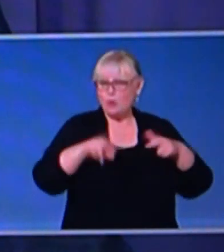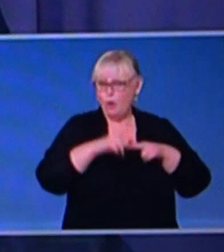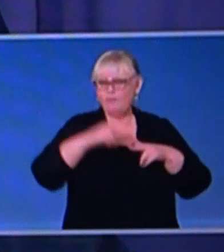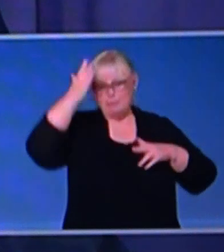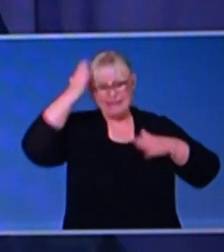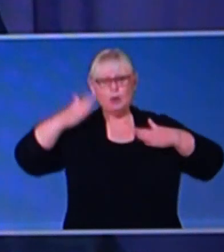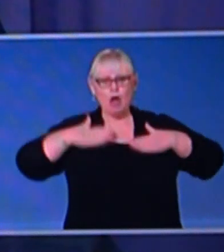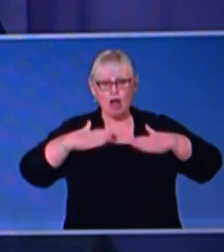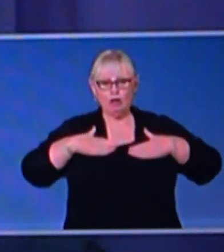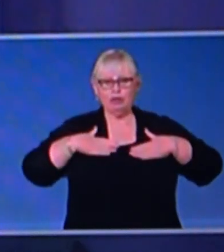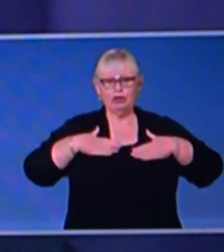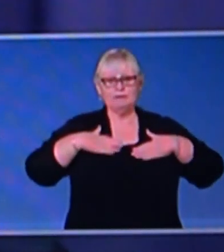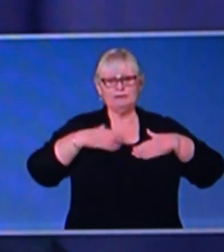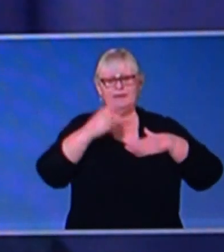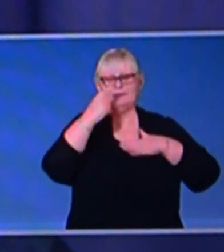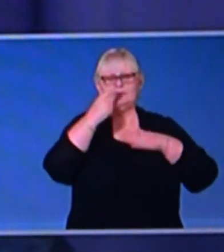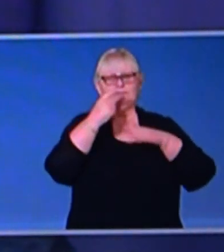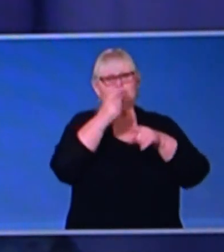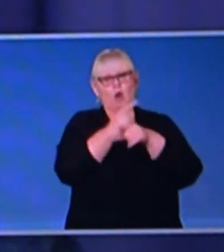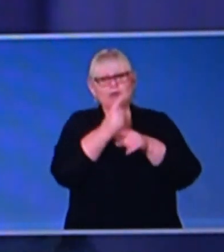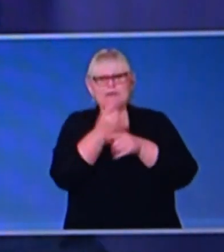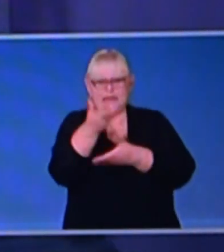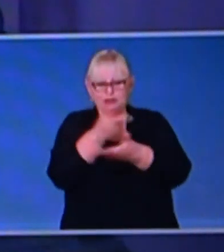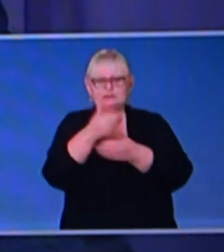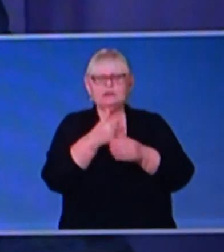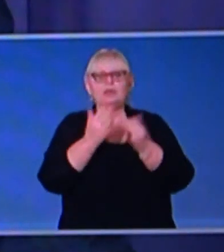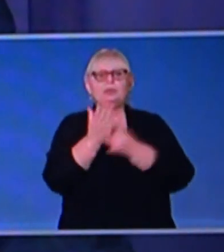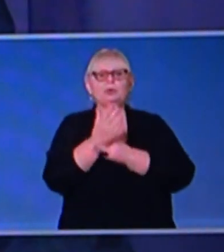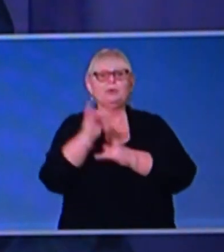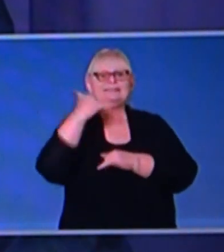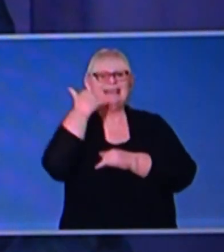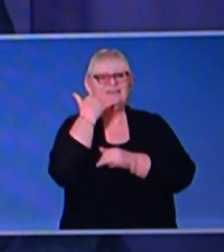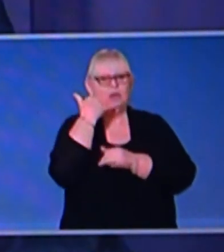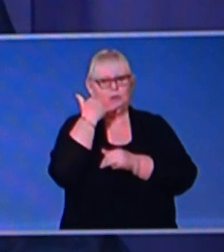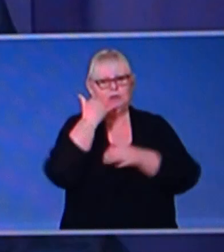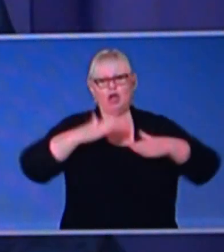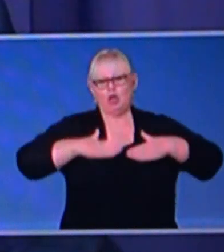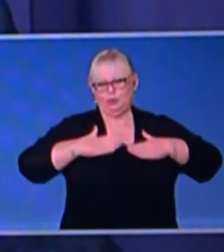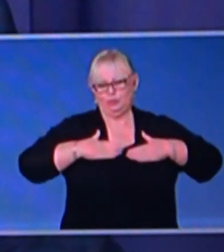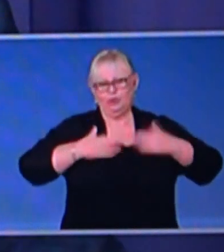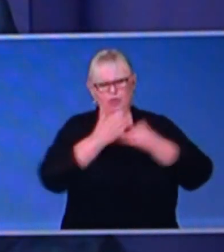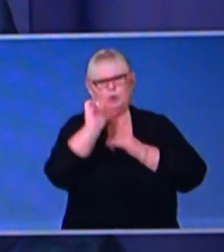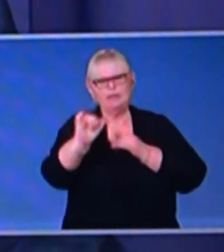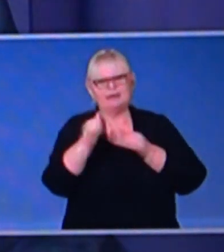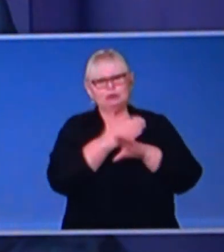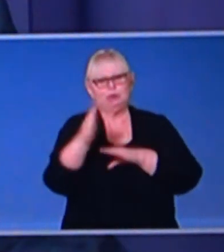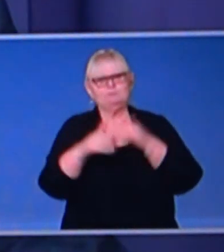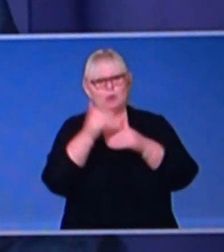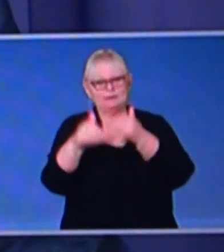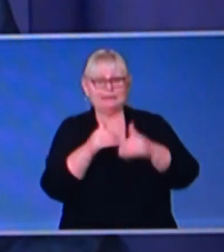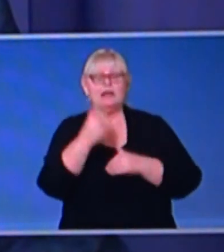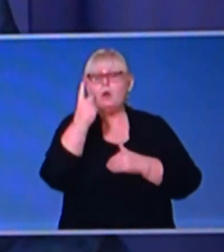health consultations are now being done through telehealth as a result of the telehealth changes that we have made, and 1